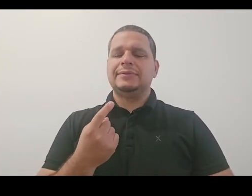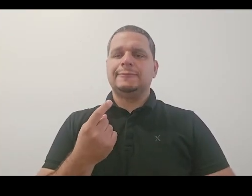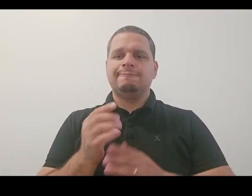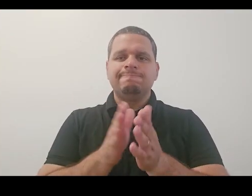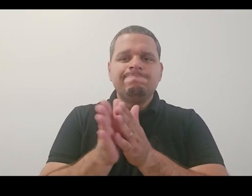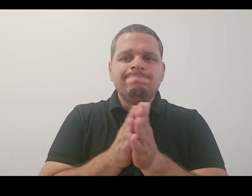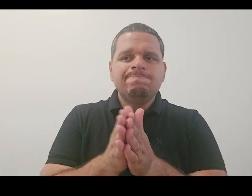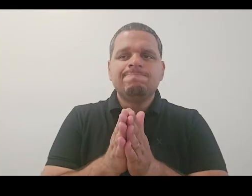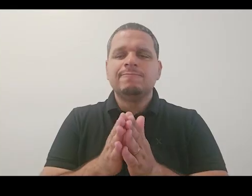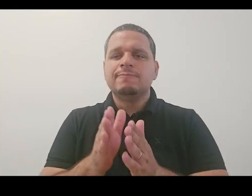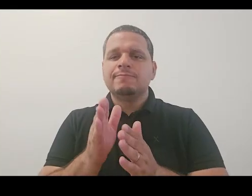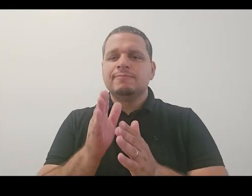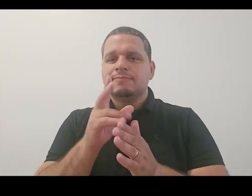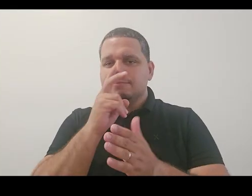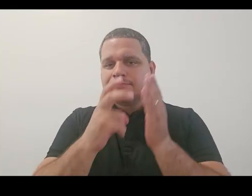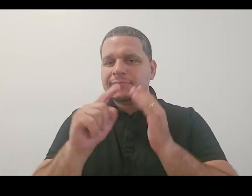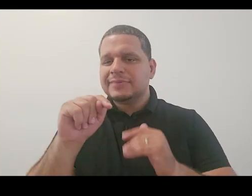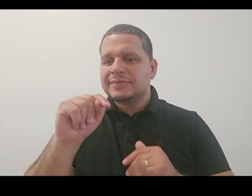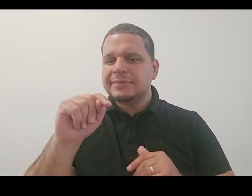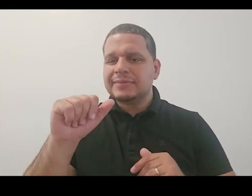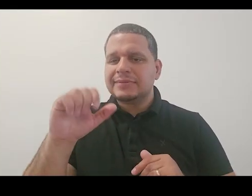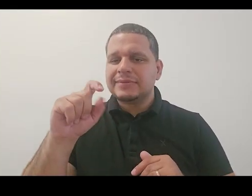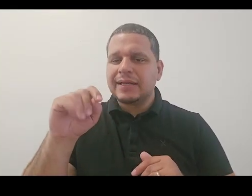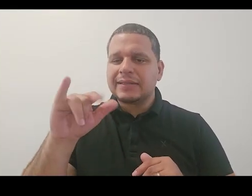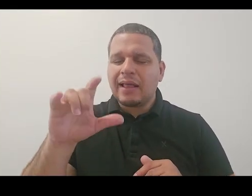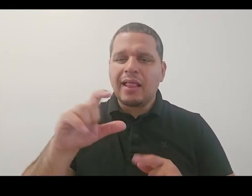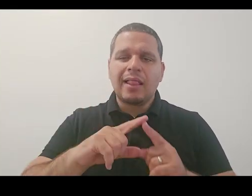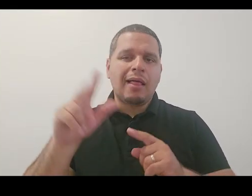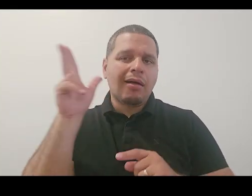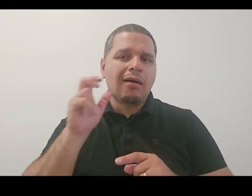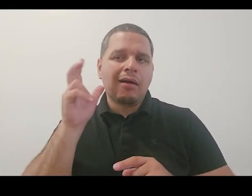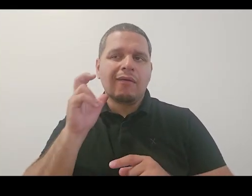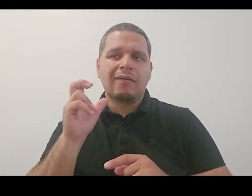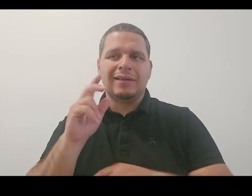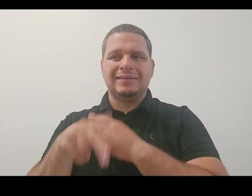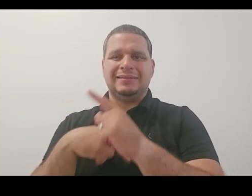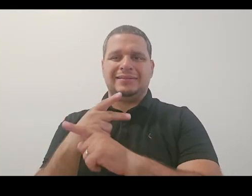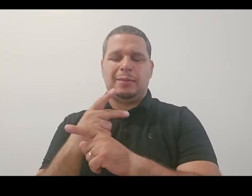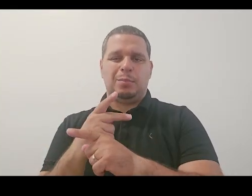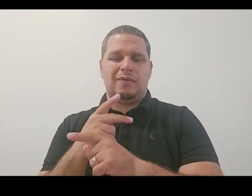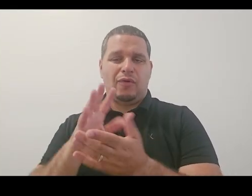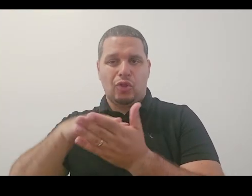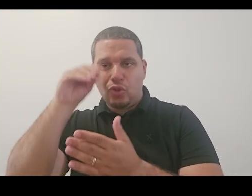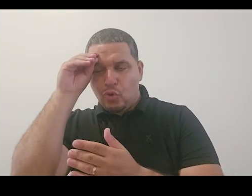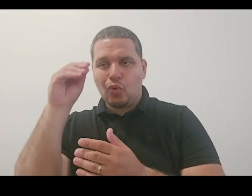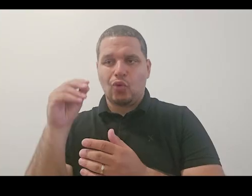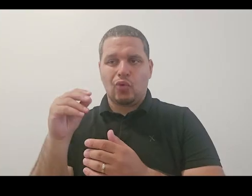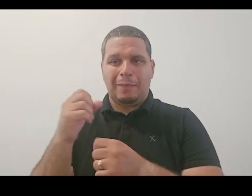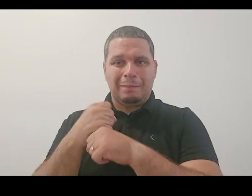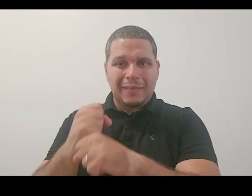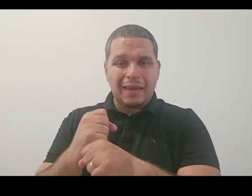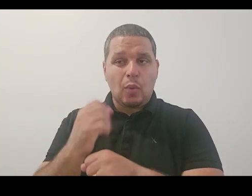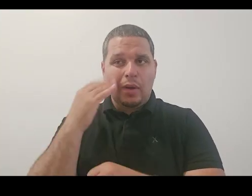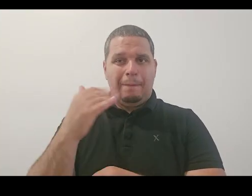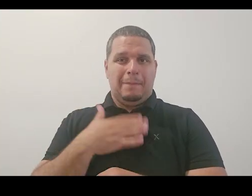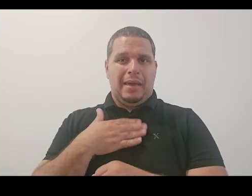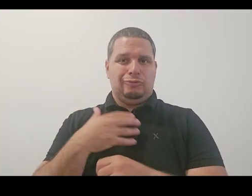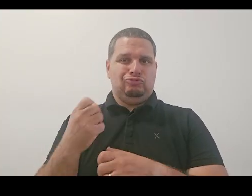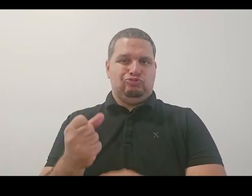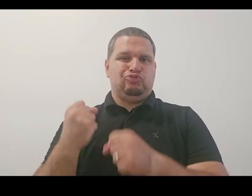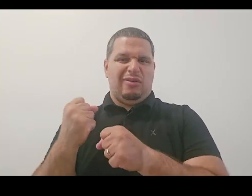towards tactile and auditory modes of learning and making, because that's just more of my strength than my